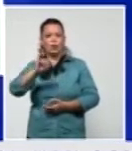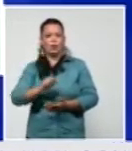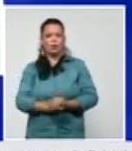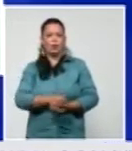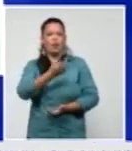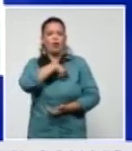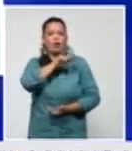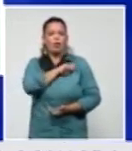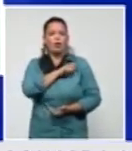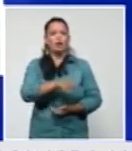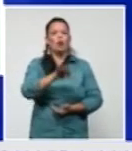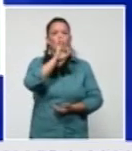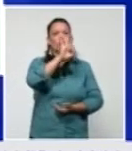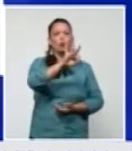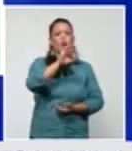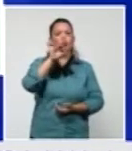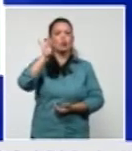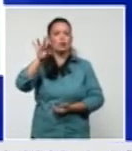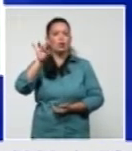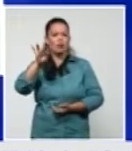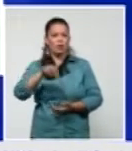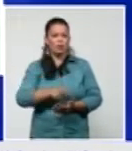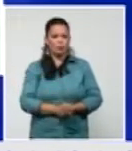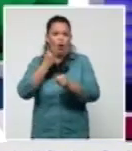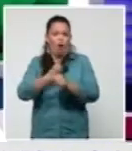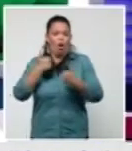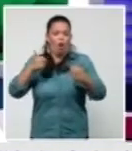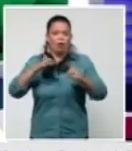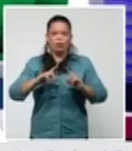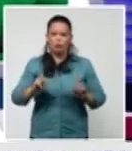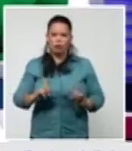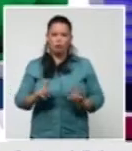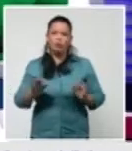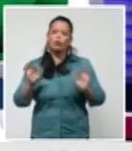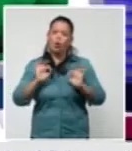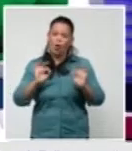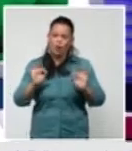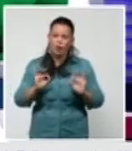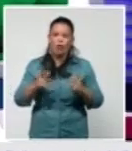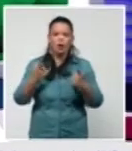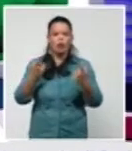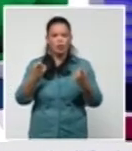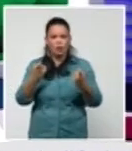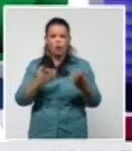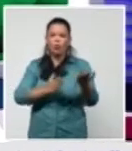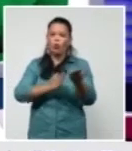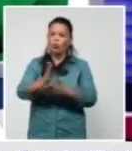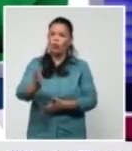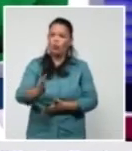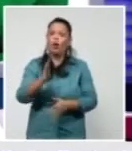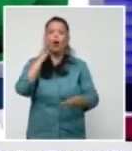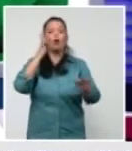891,877 samples processed to date were studied over this period. Of the overall total,